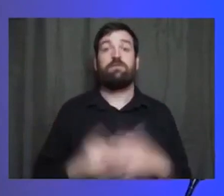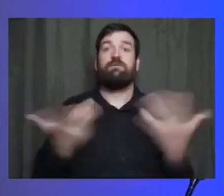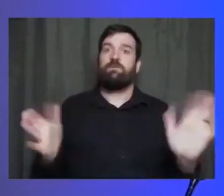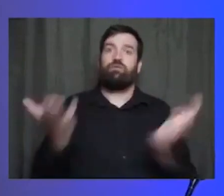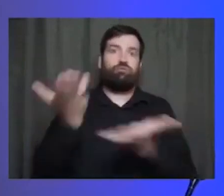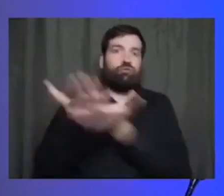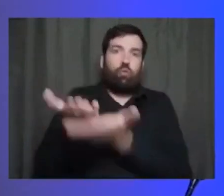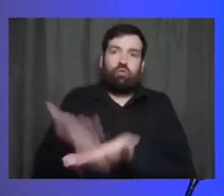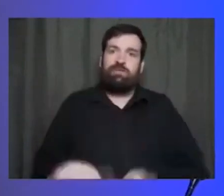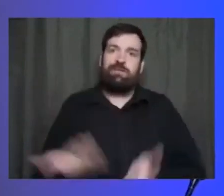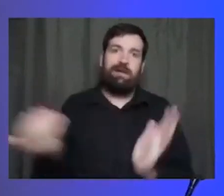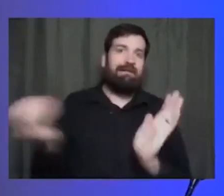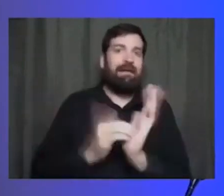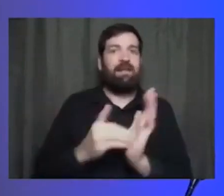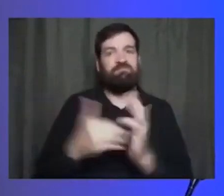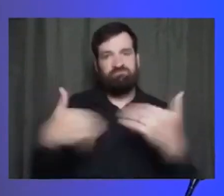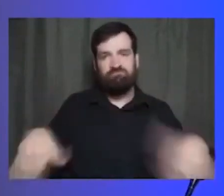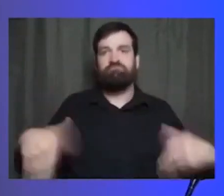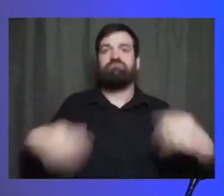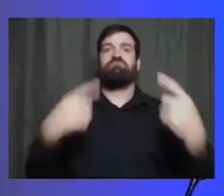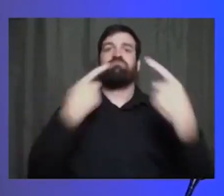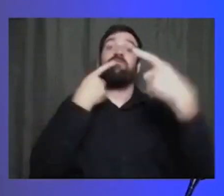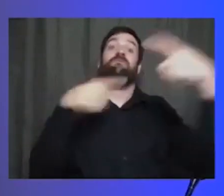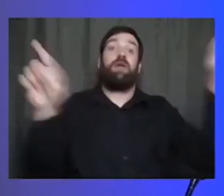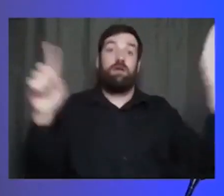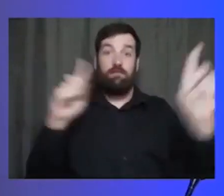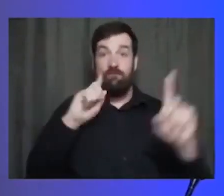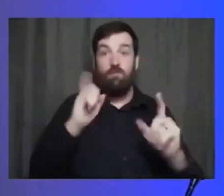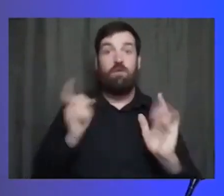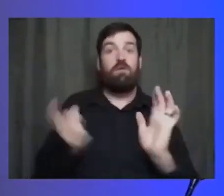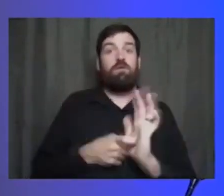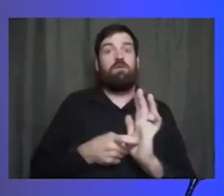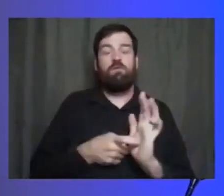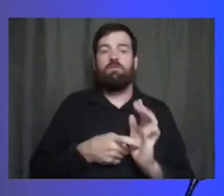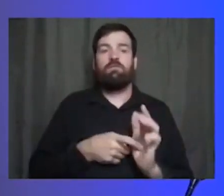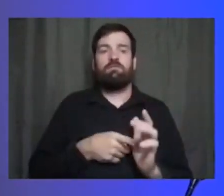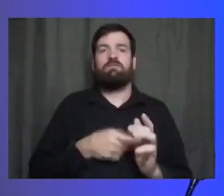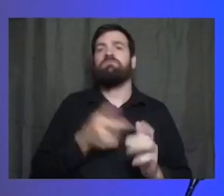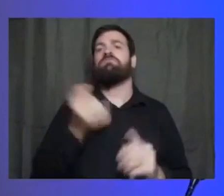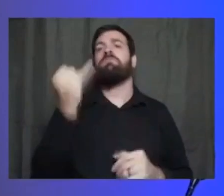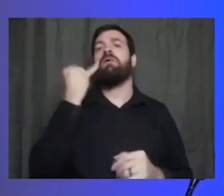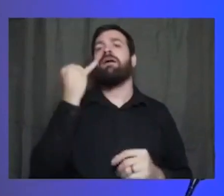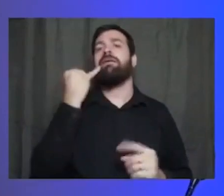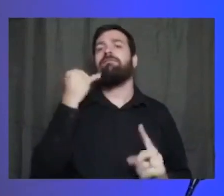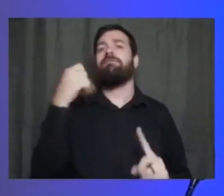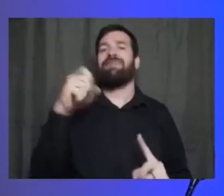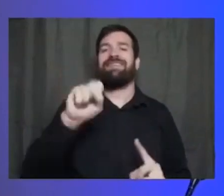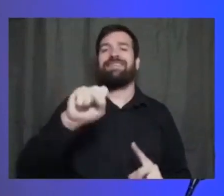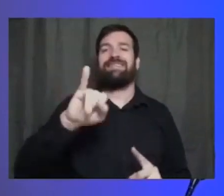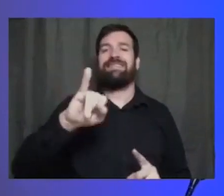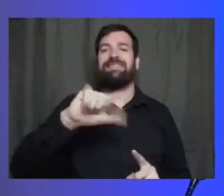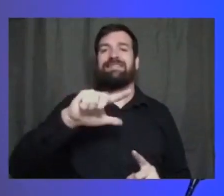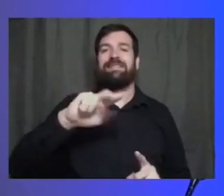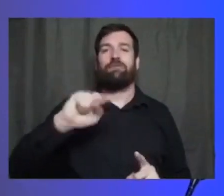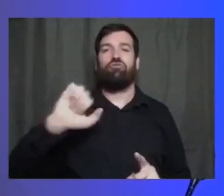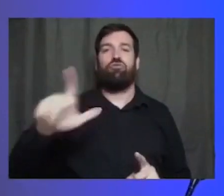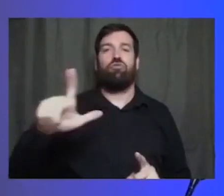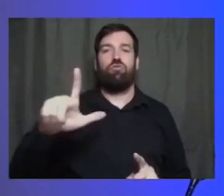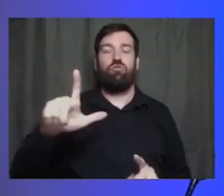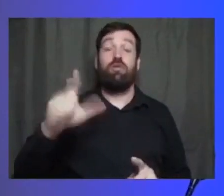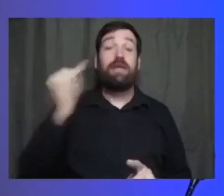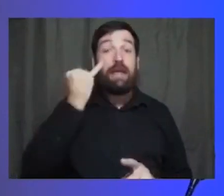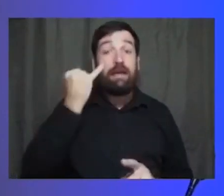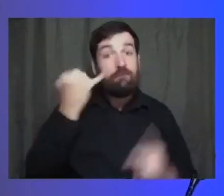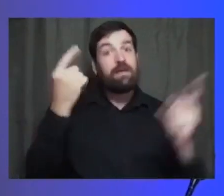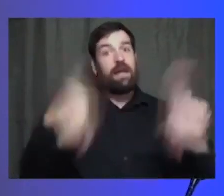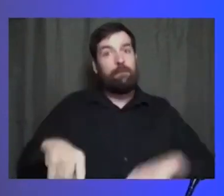be very effective in finding a signal, if there is one, that occurs rarely. And